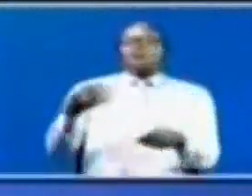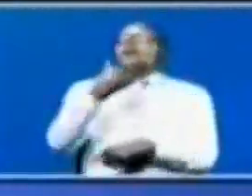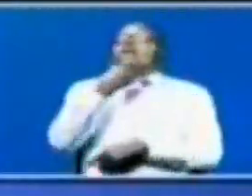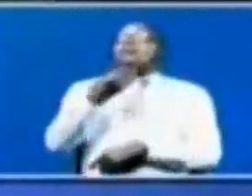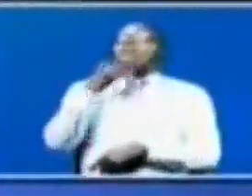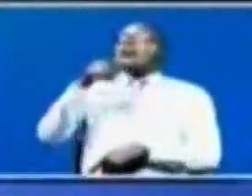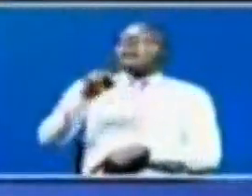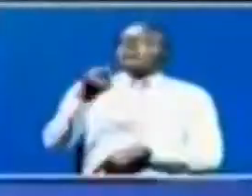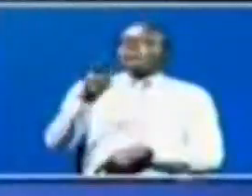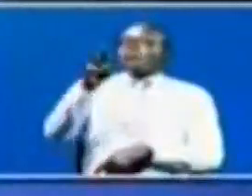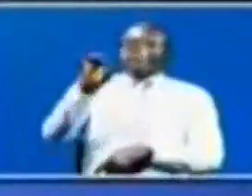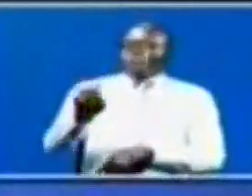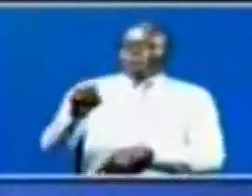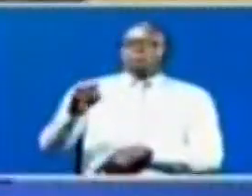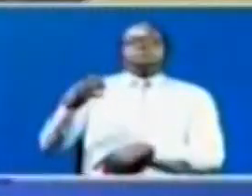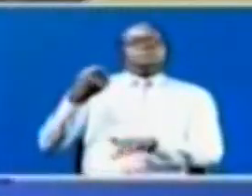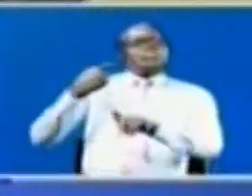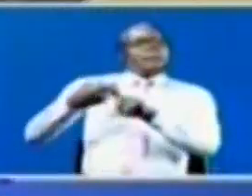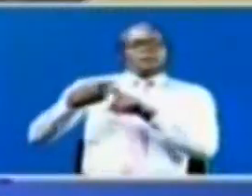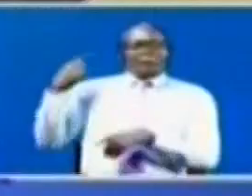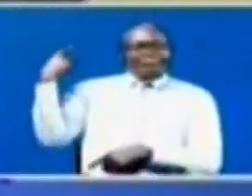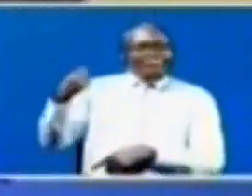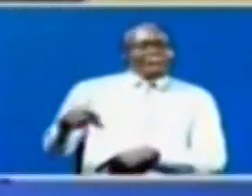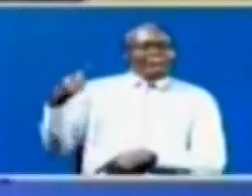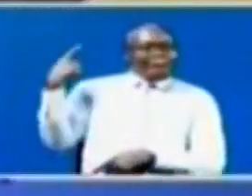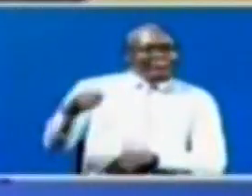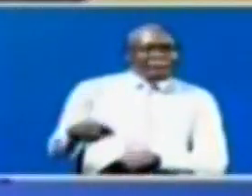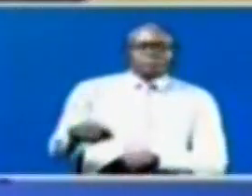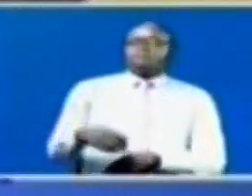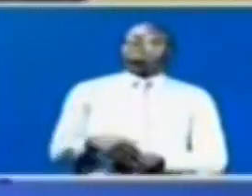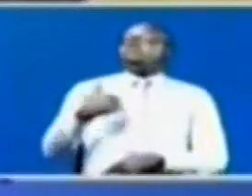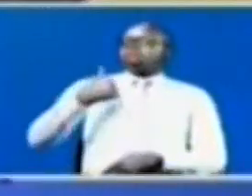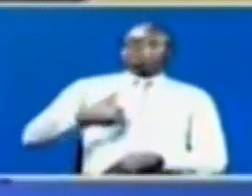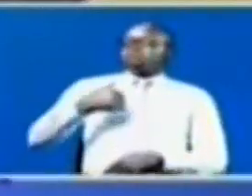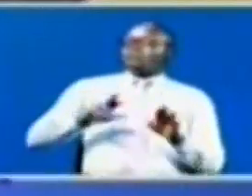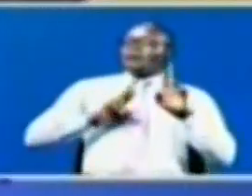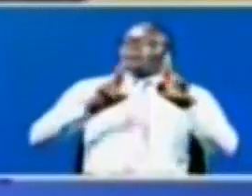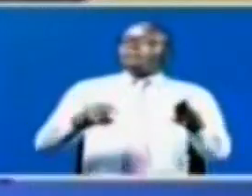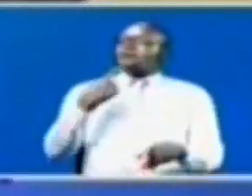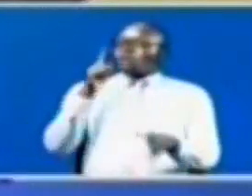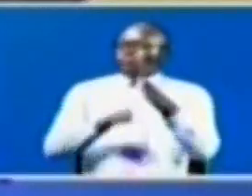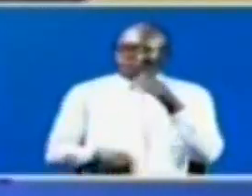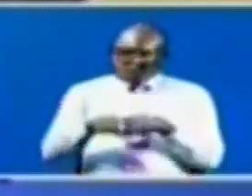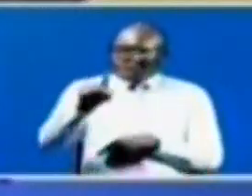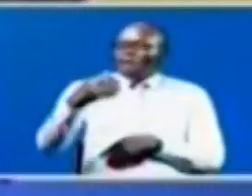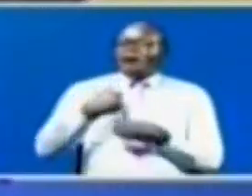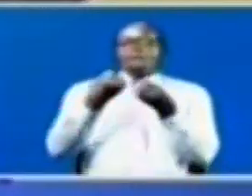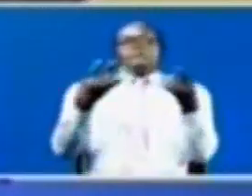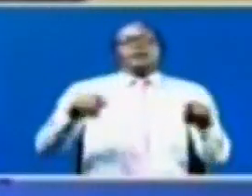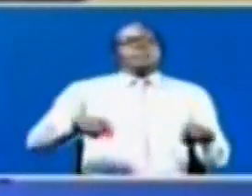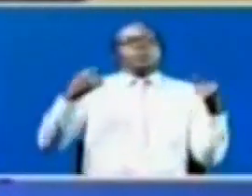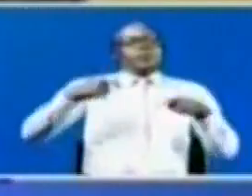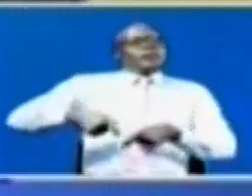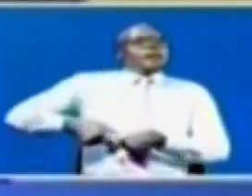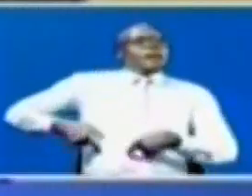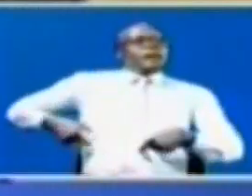Kome by hitting him with a metal rod severally. A post-mortem report clearly showed that the deceased had several broken ribs,